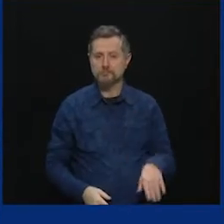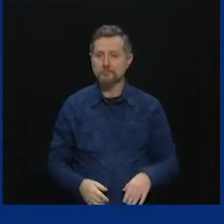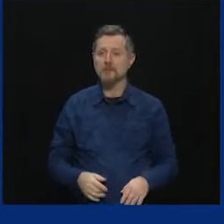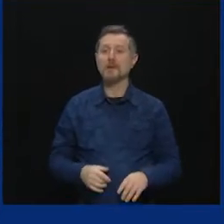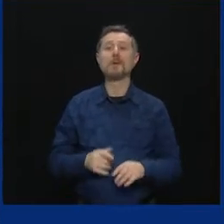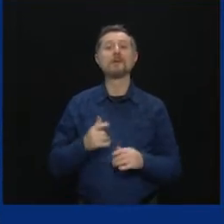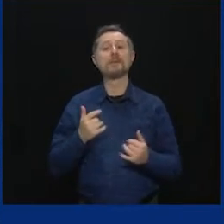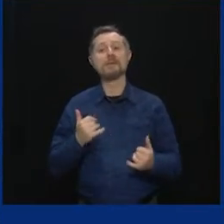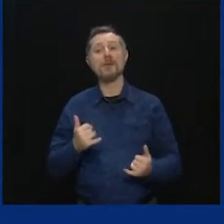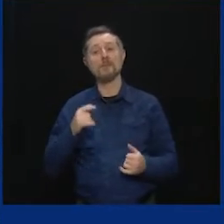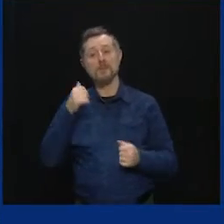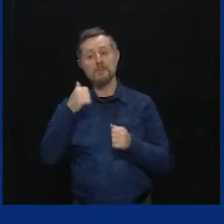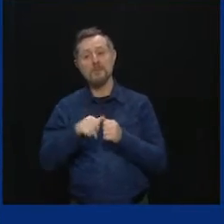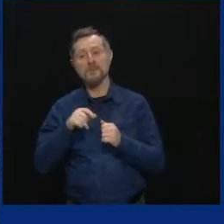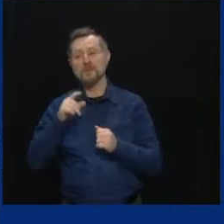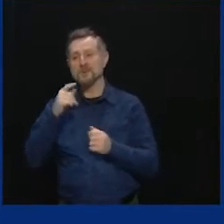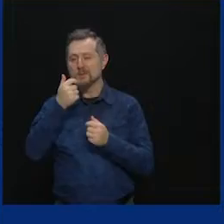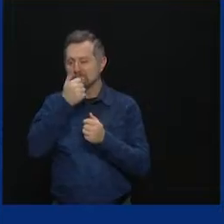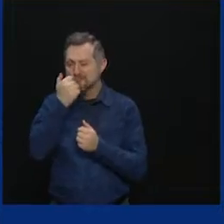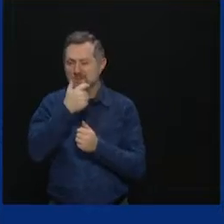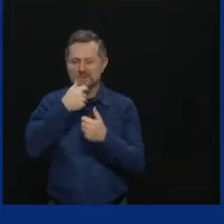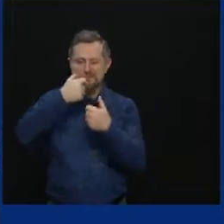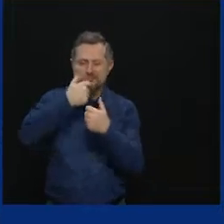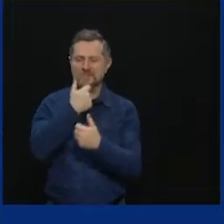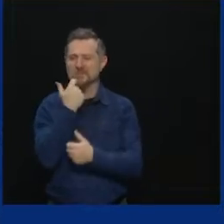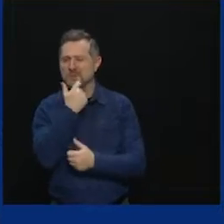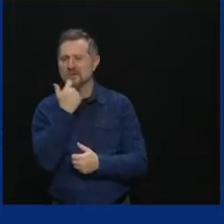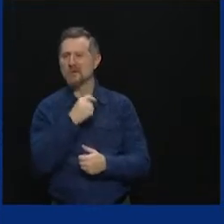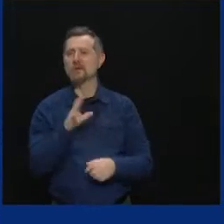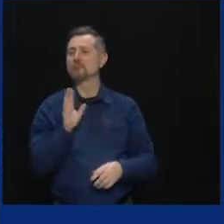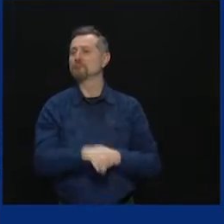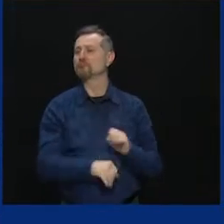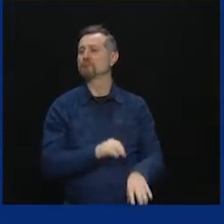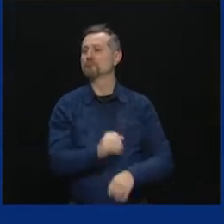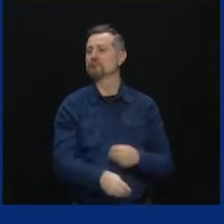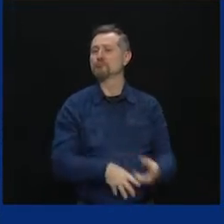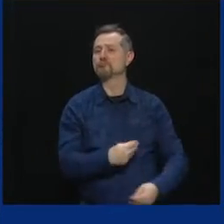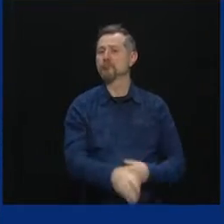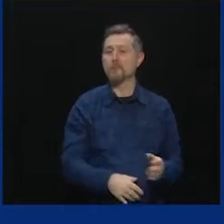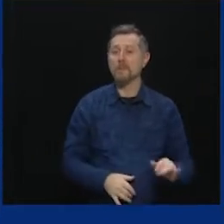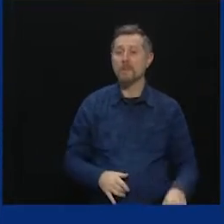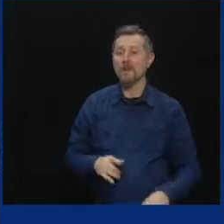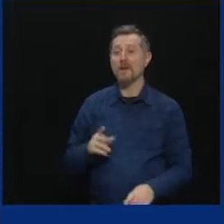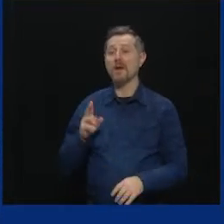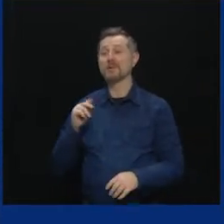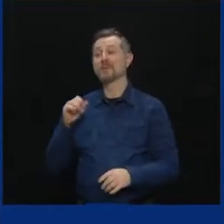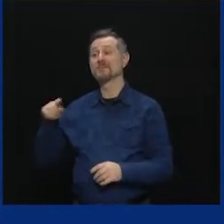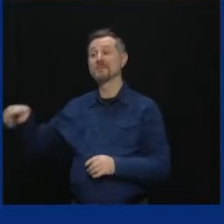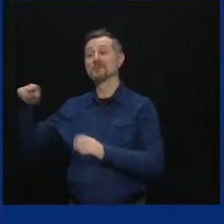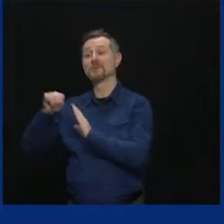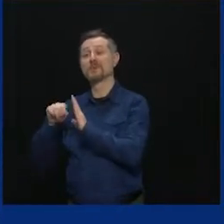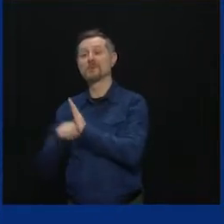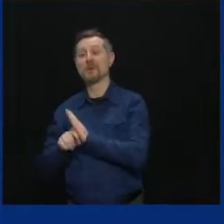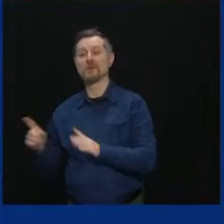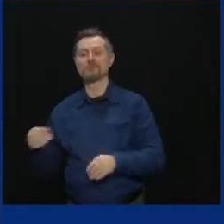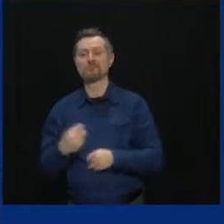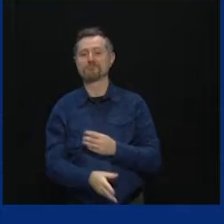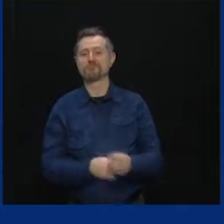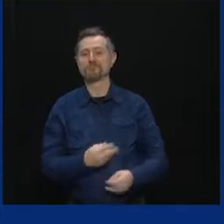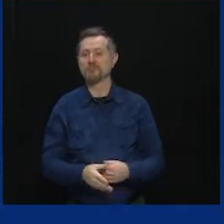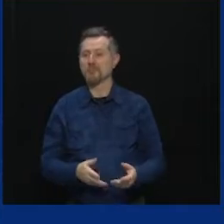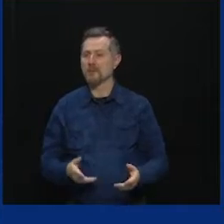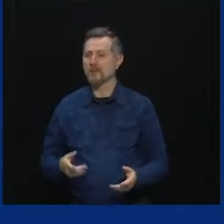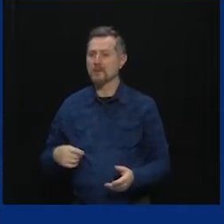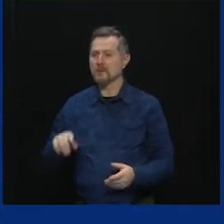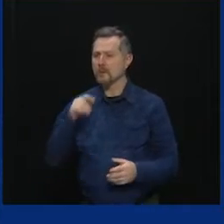communities. When the guns come from out of state into Mount Vernon, Yonkers, and the Bronx, they skip Scarsdale and Bronxville and